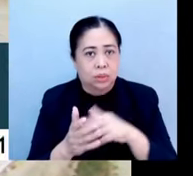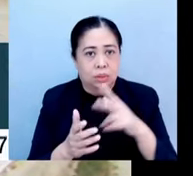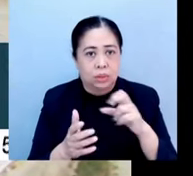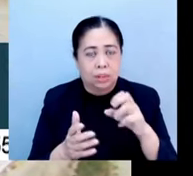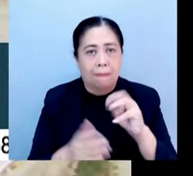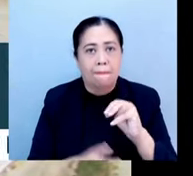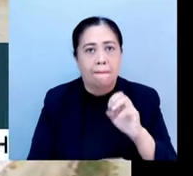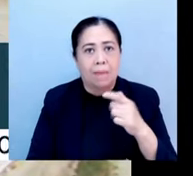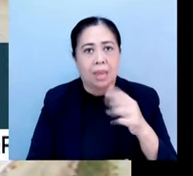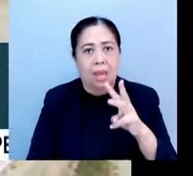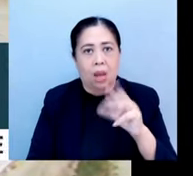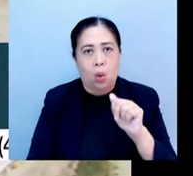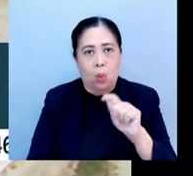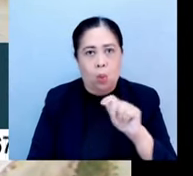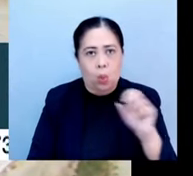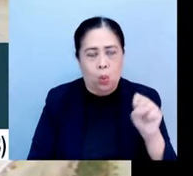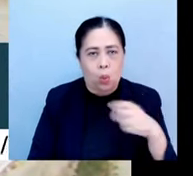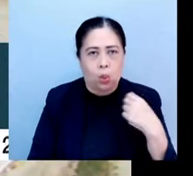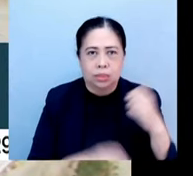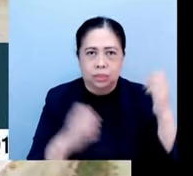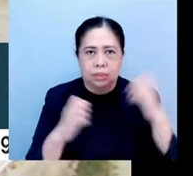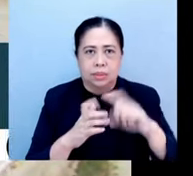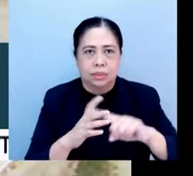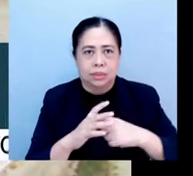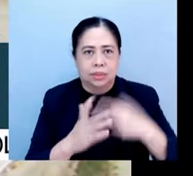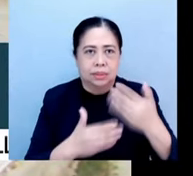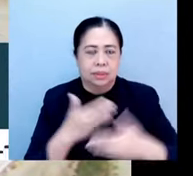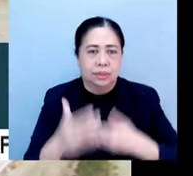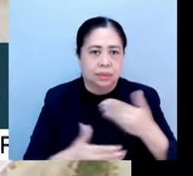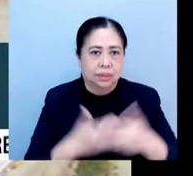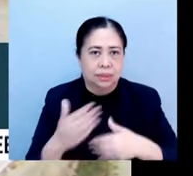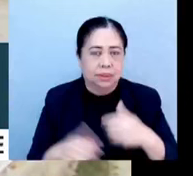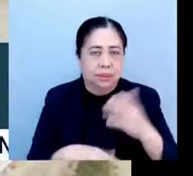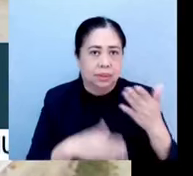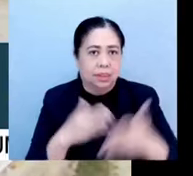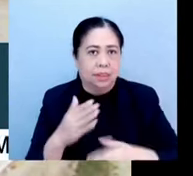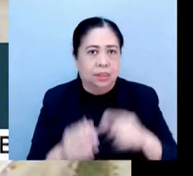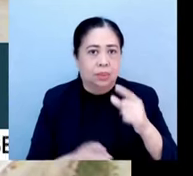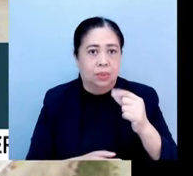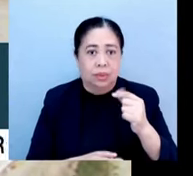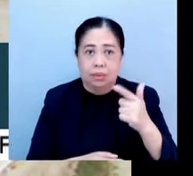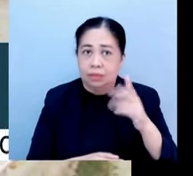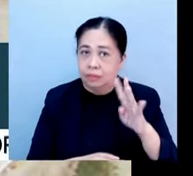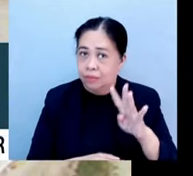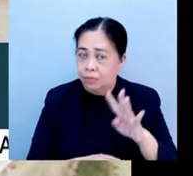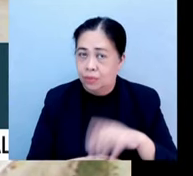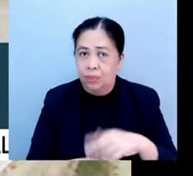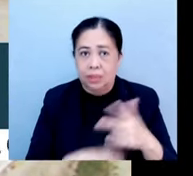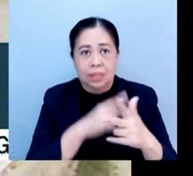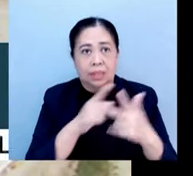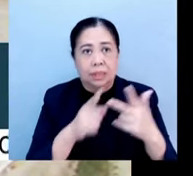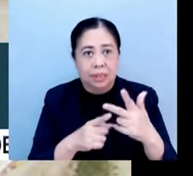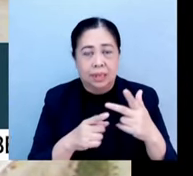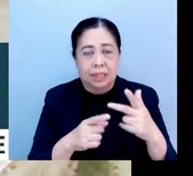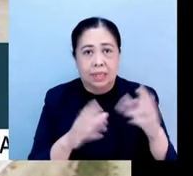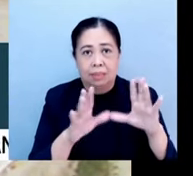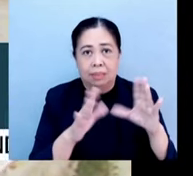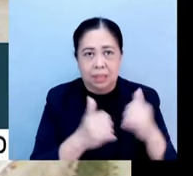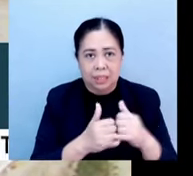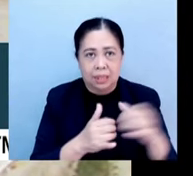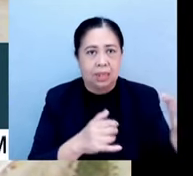1,320-megawatt power facility, which is expected to start operations by the end of 2024. The three will then acquire